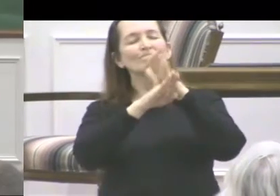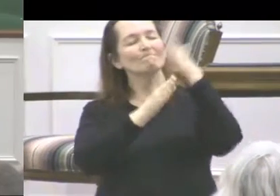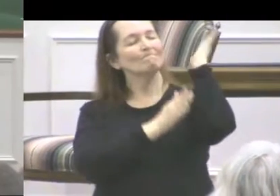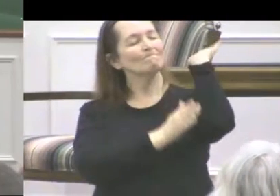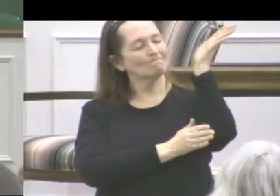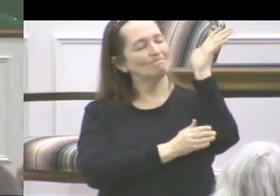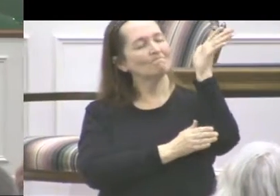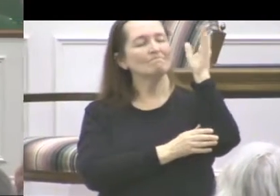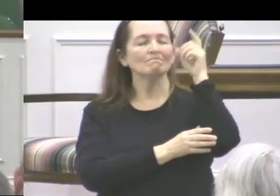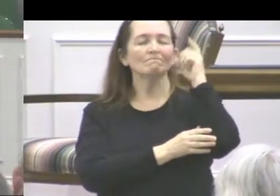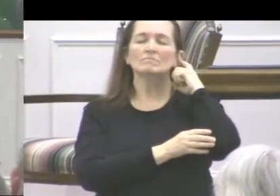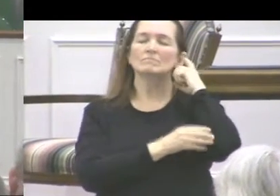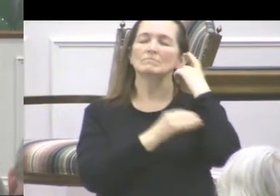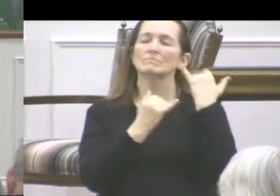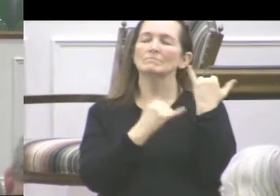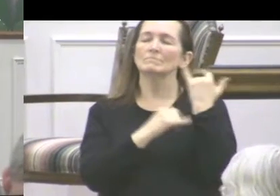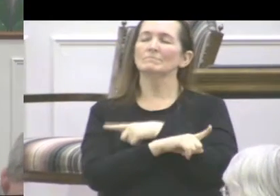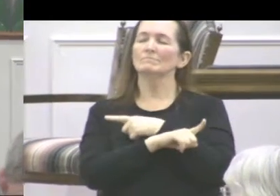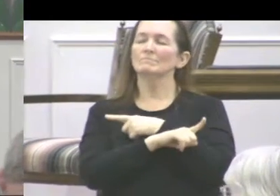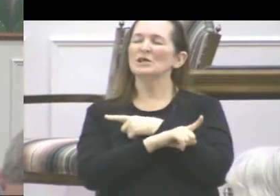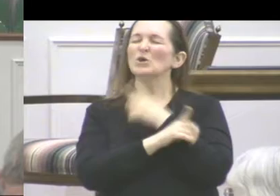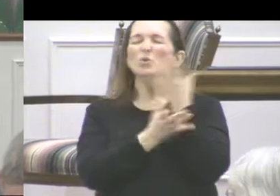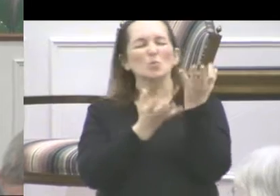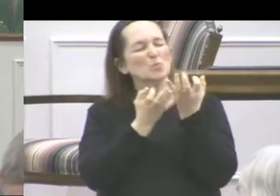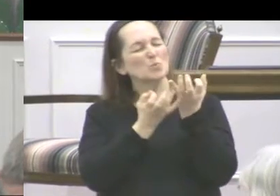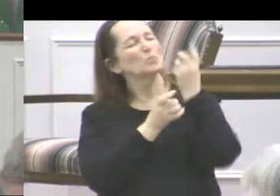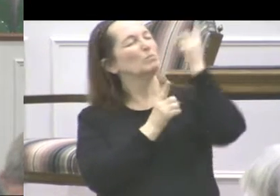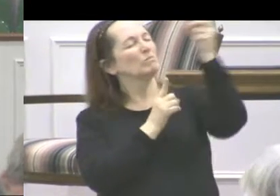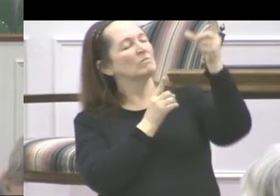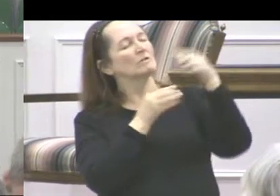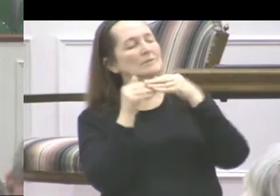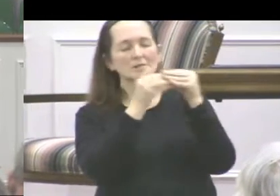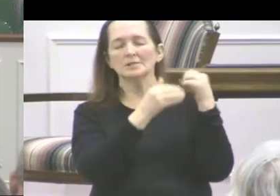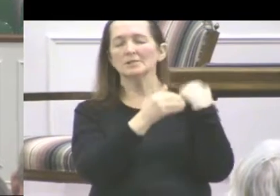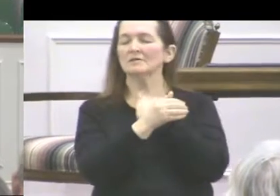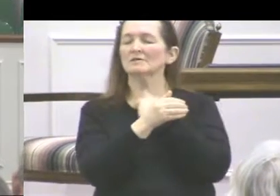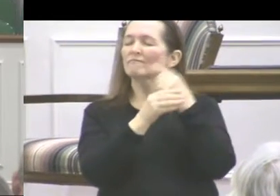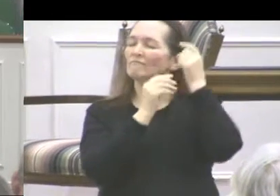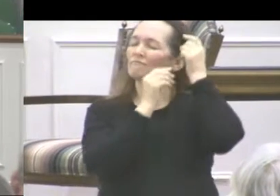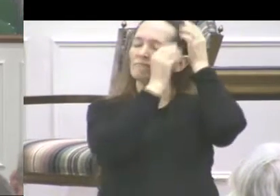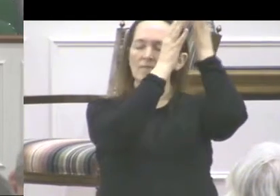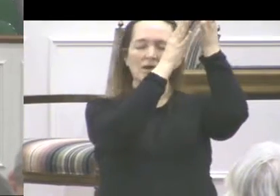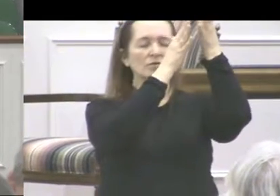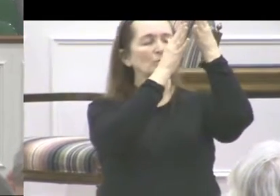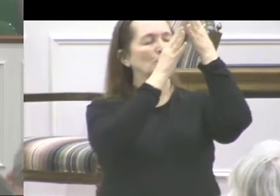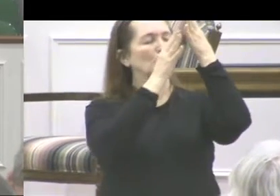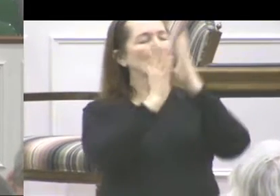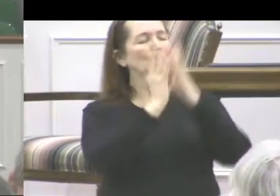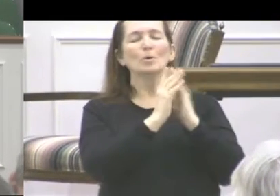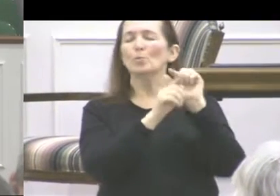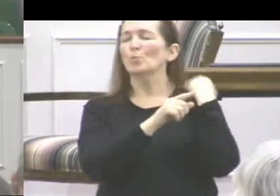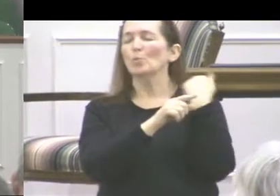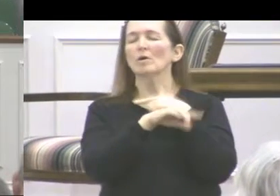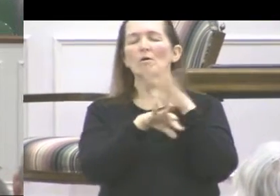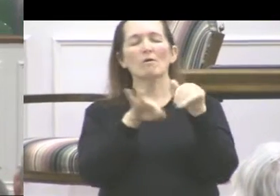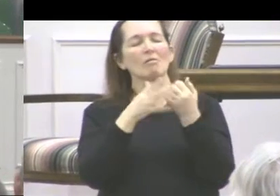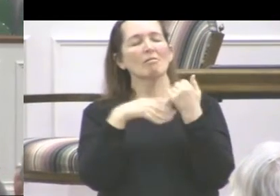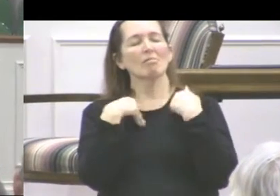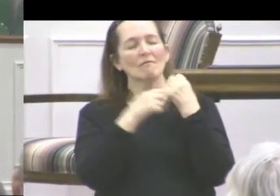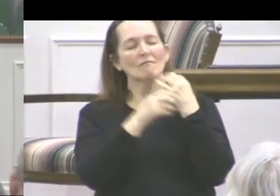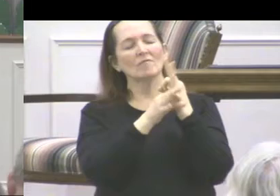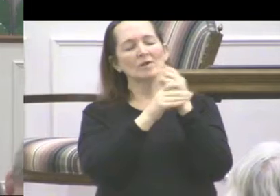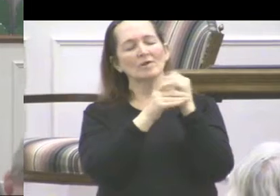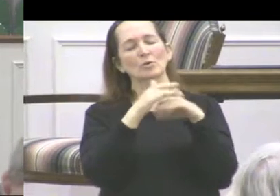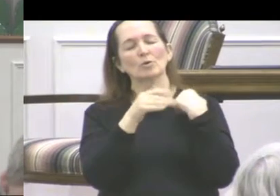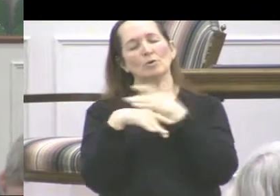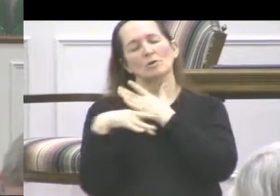and we long for you to lead us. And Father, I just pray that we all have the faith in our